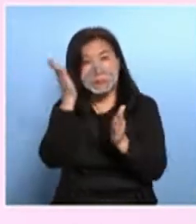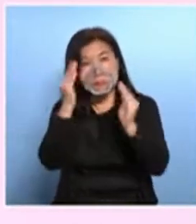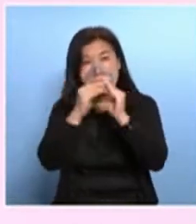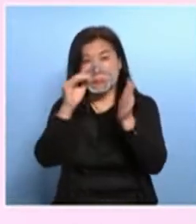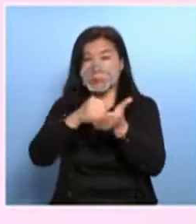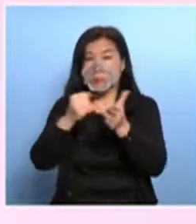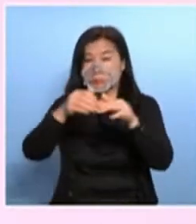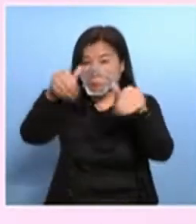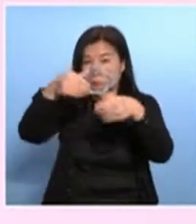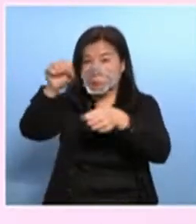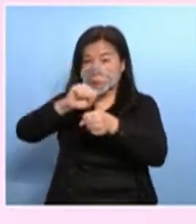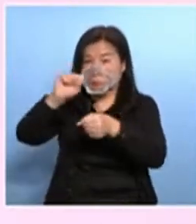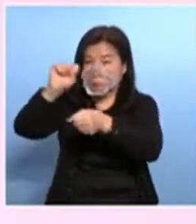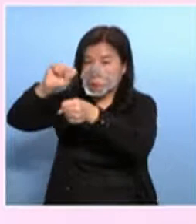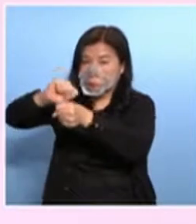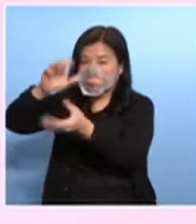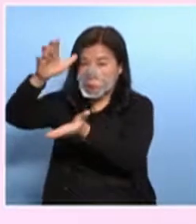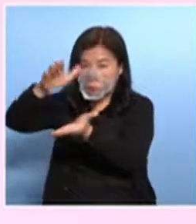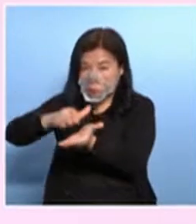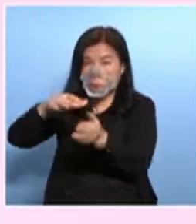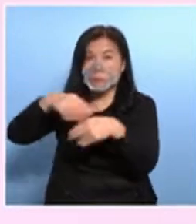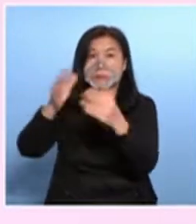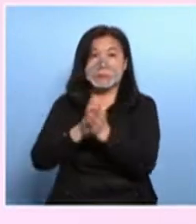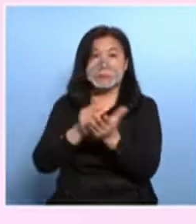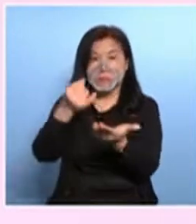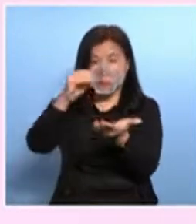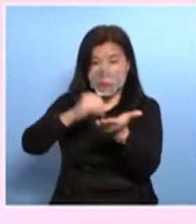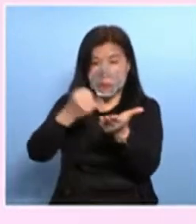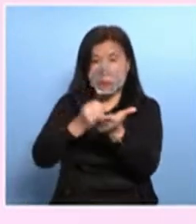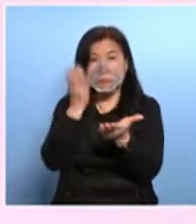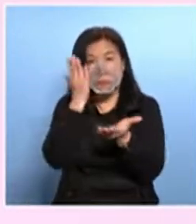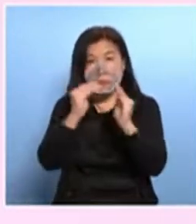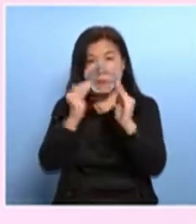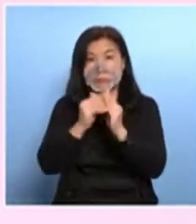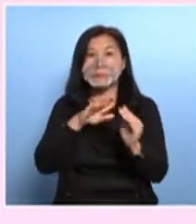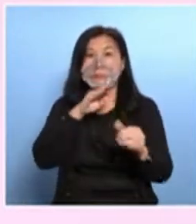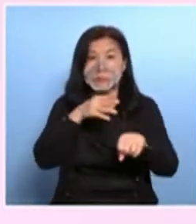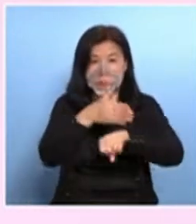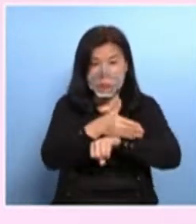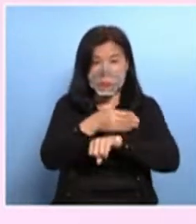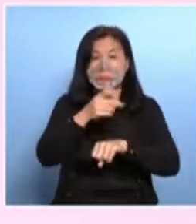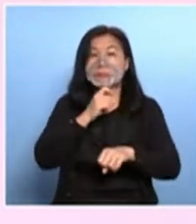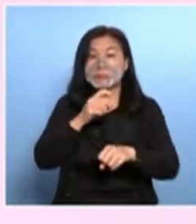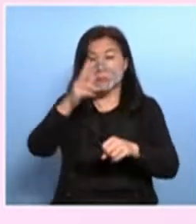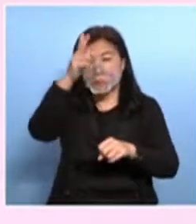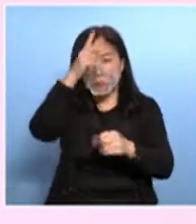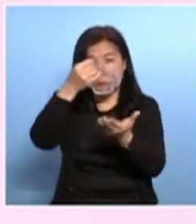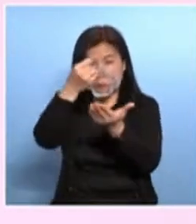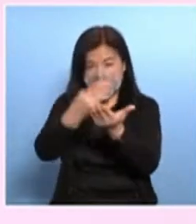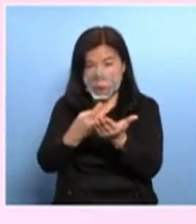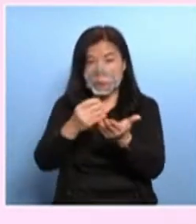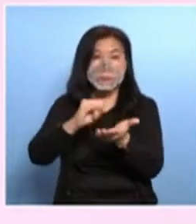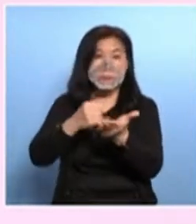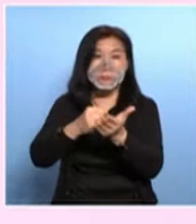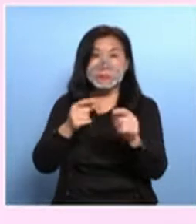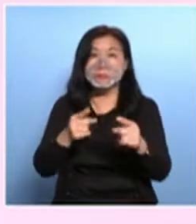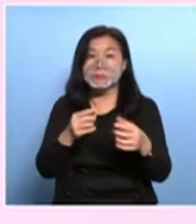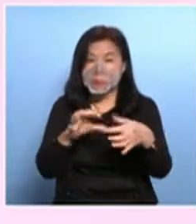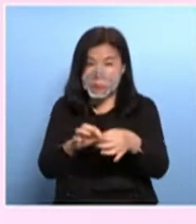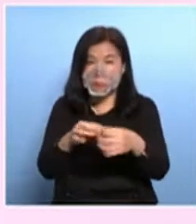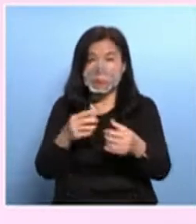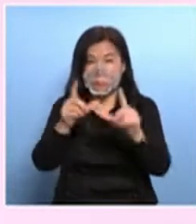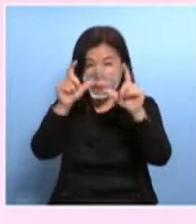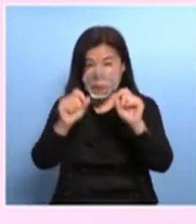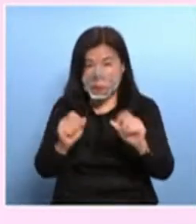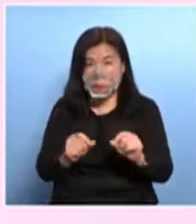the proposed progressive rating system for domestic properties will be introduced in the second phase in year 2024 and 25. The